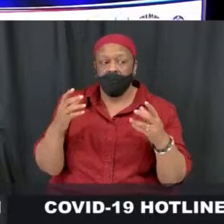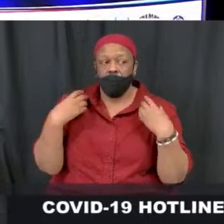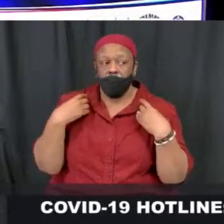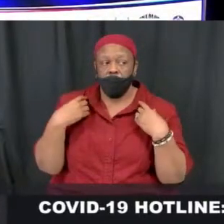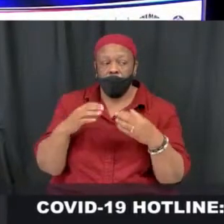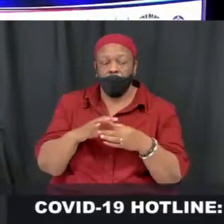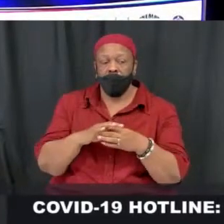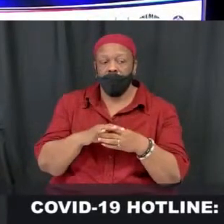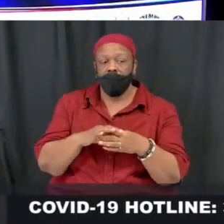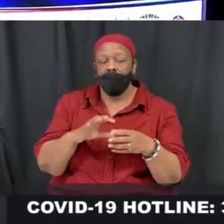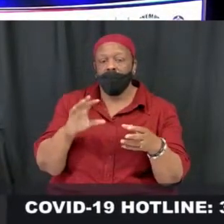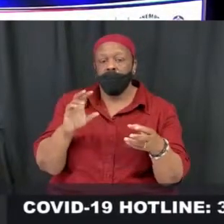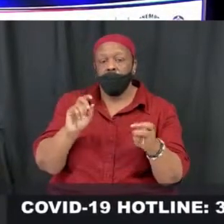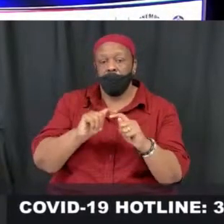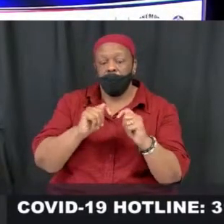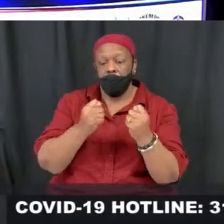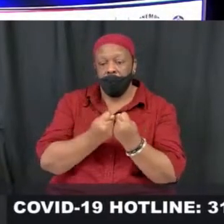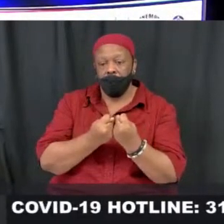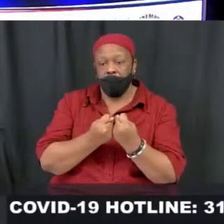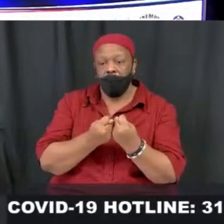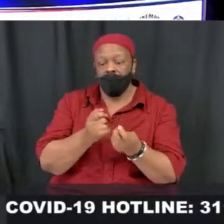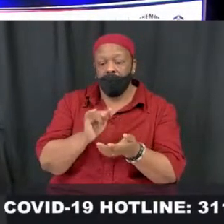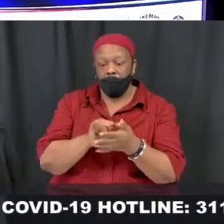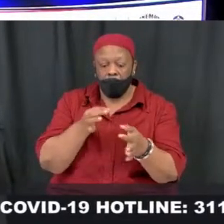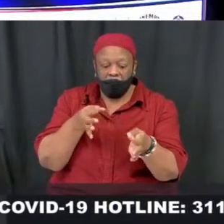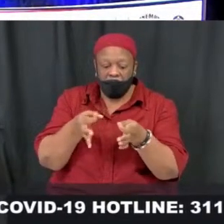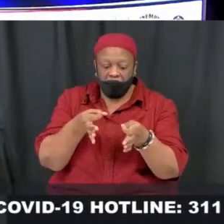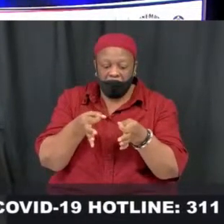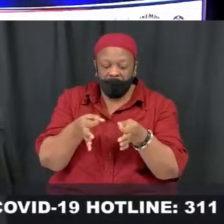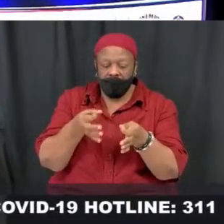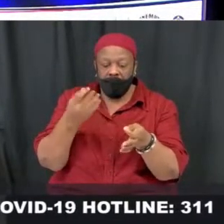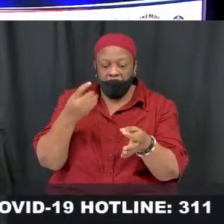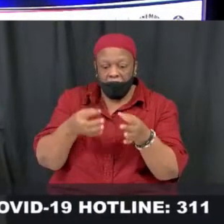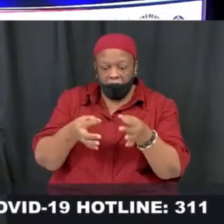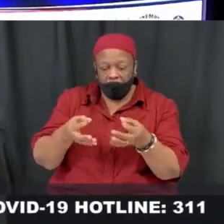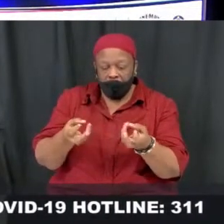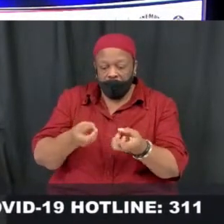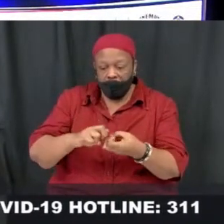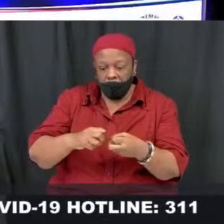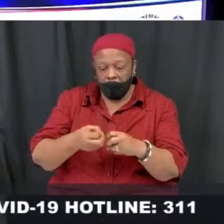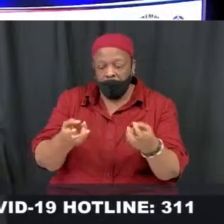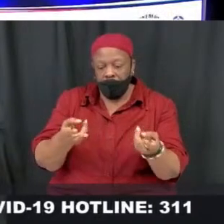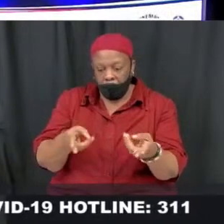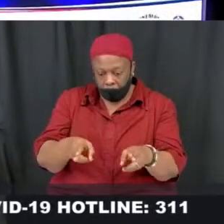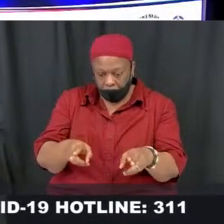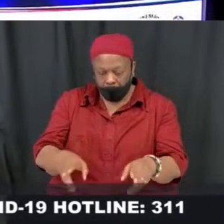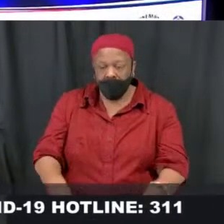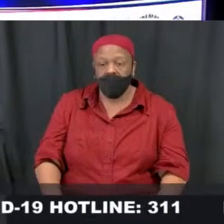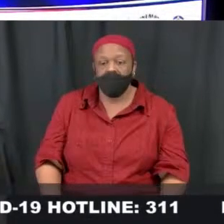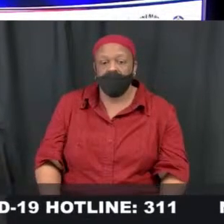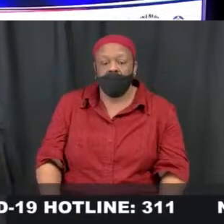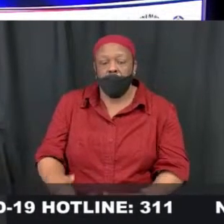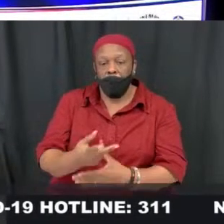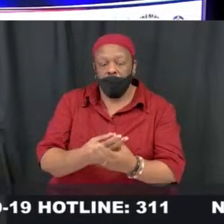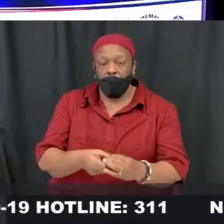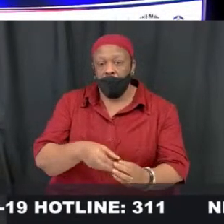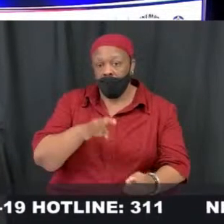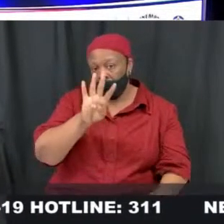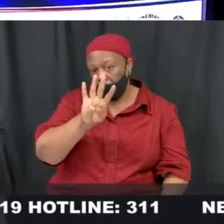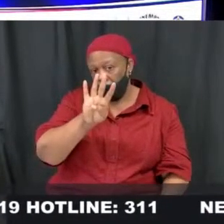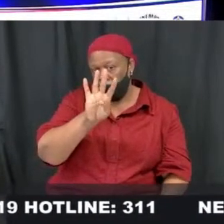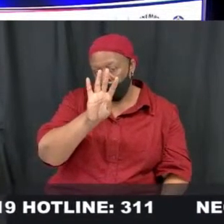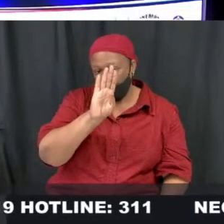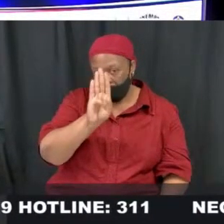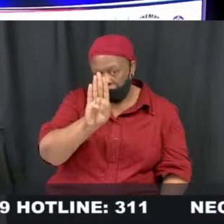Disaster Mitigation Council, who is here, and the co-chair of the Disaster Mitigation Council, the